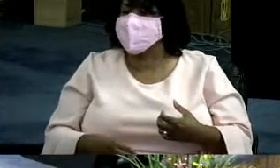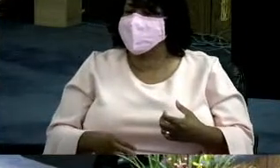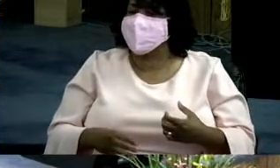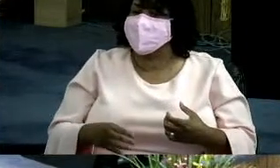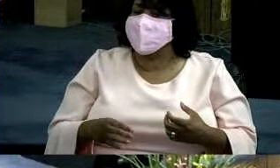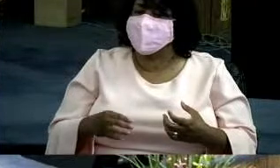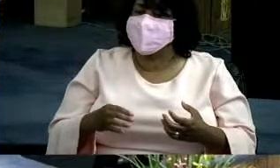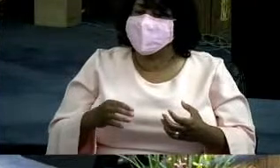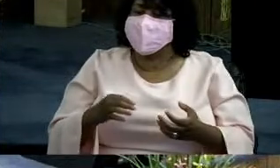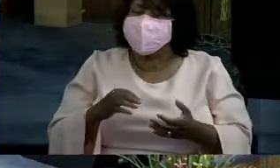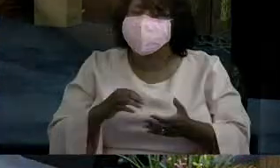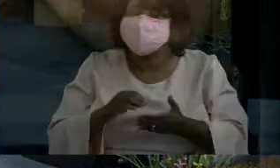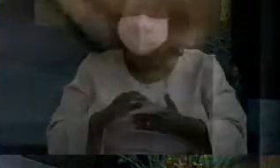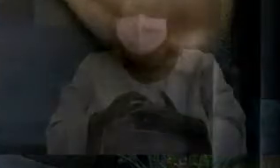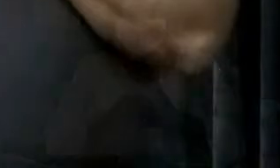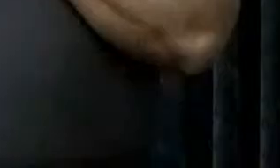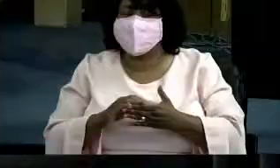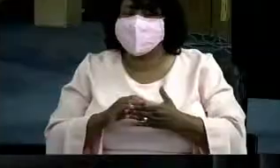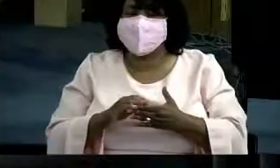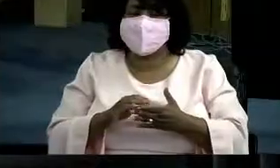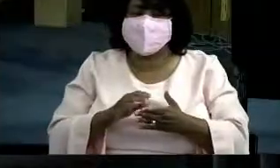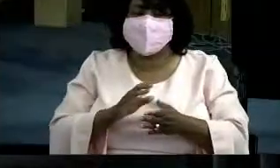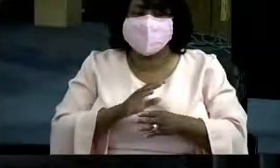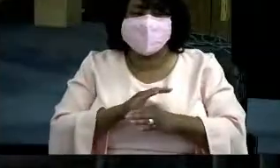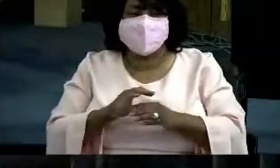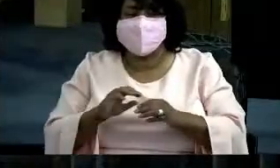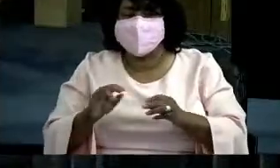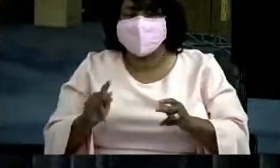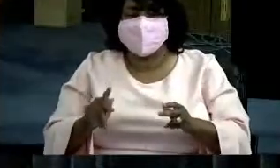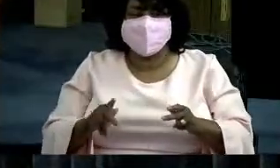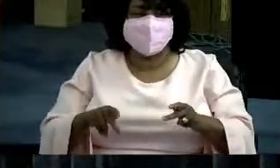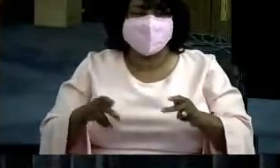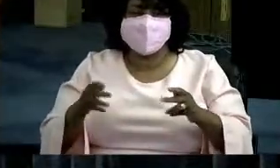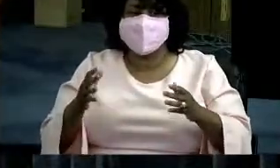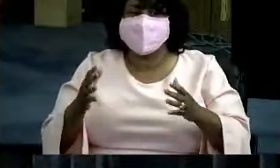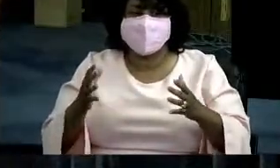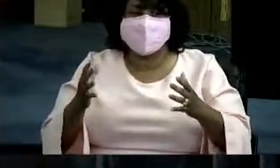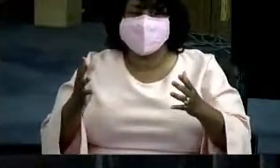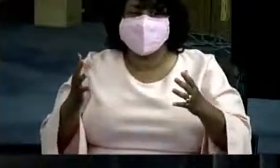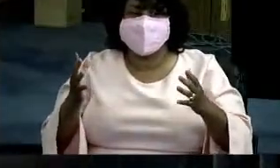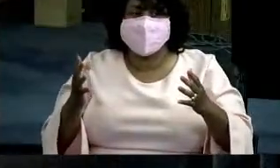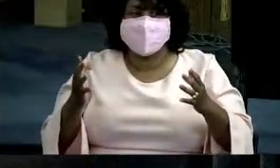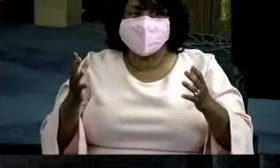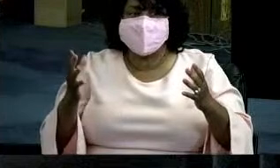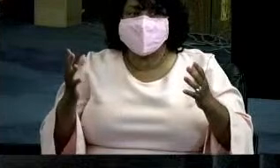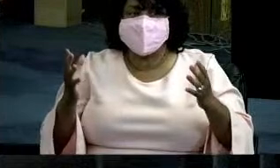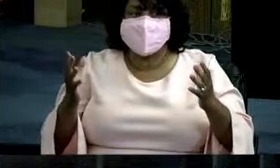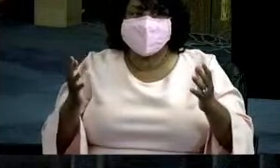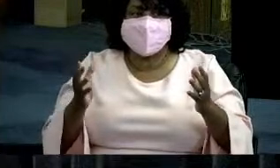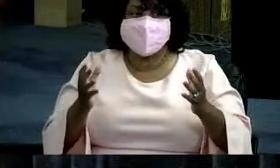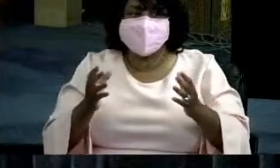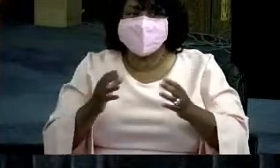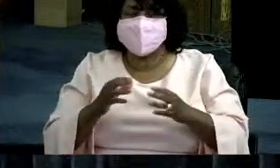Thank you, Jesus. Oh, we bless your name, oh God. Oh, we thank you.